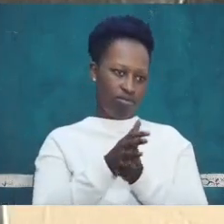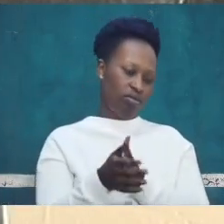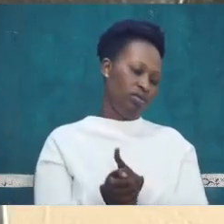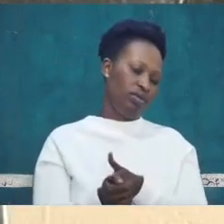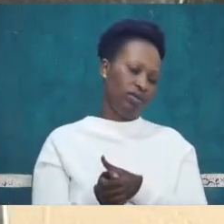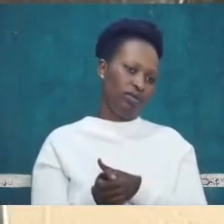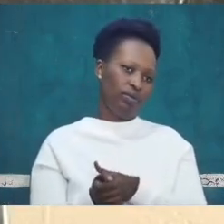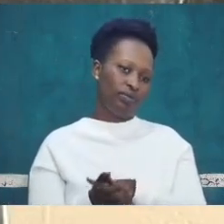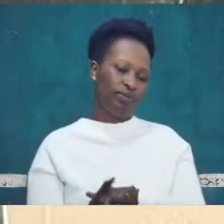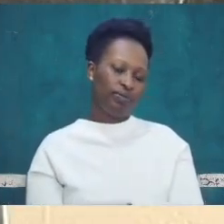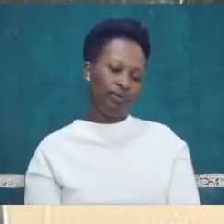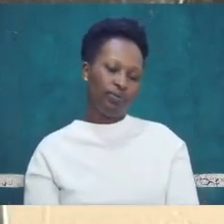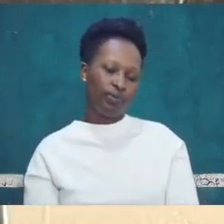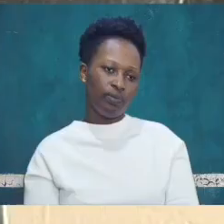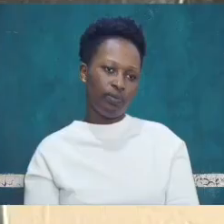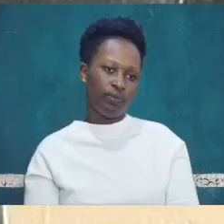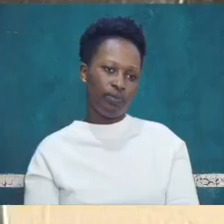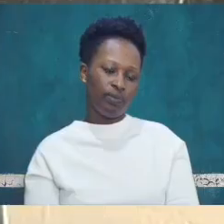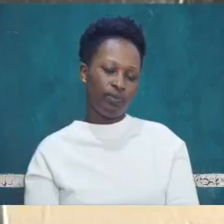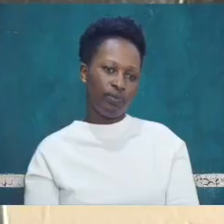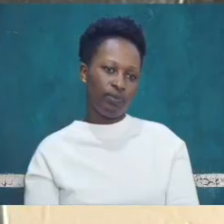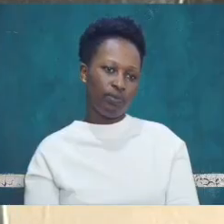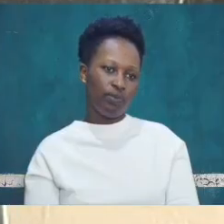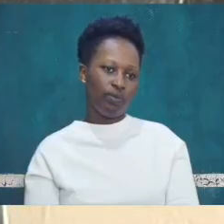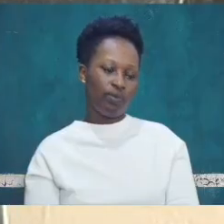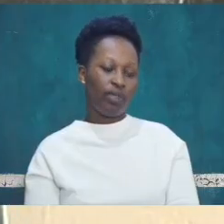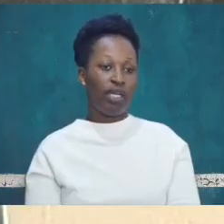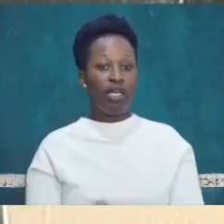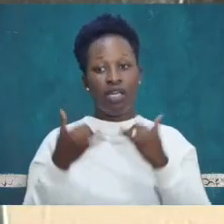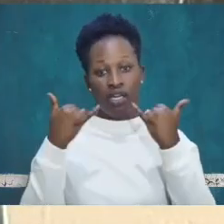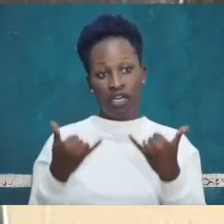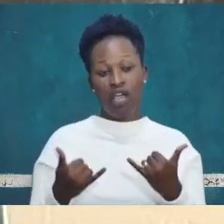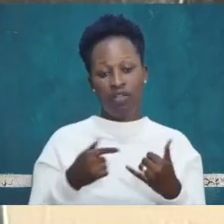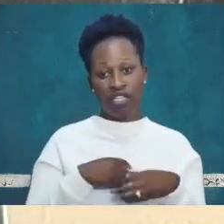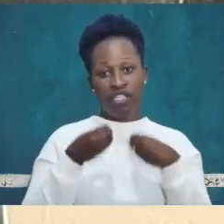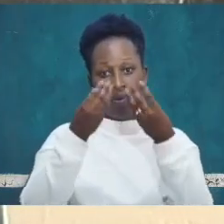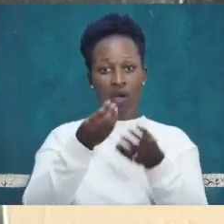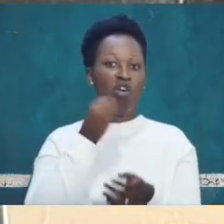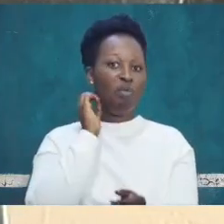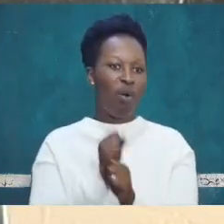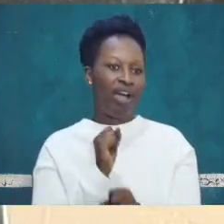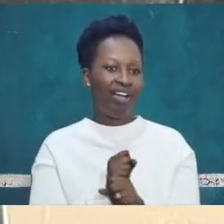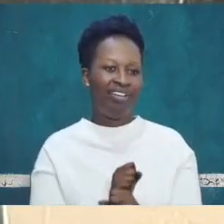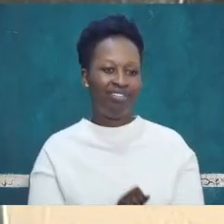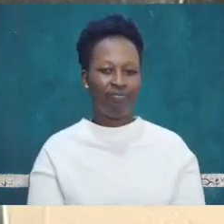consumption increases. So I will leave you with some homework,